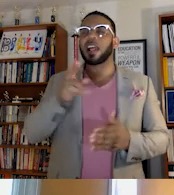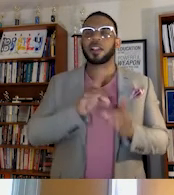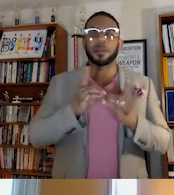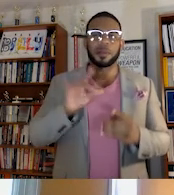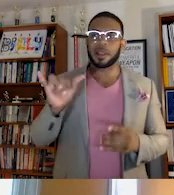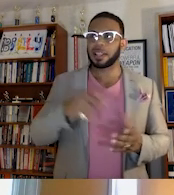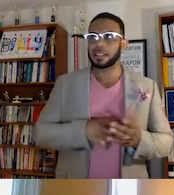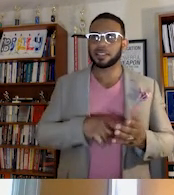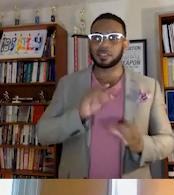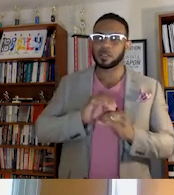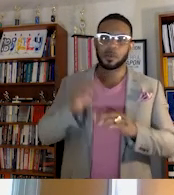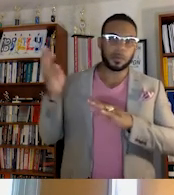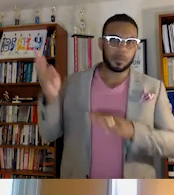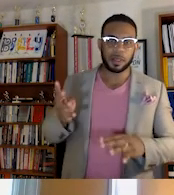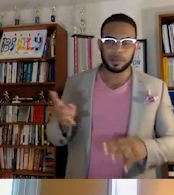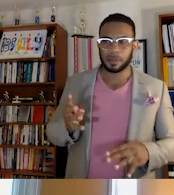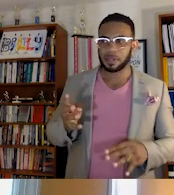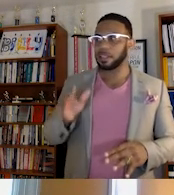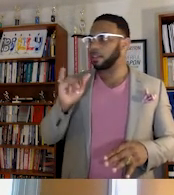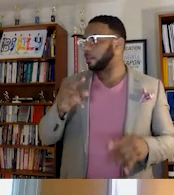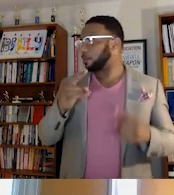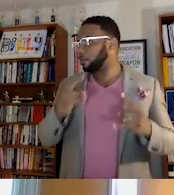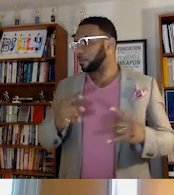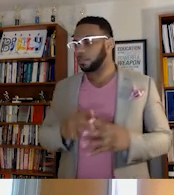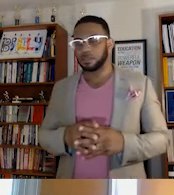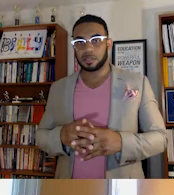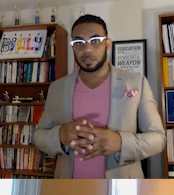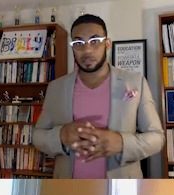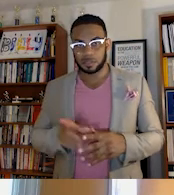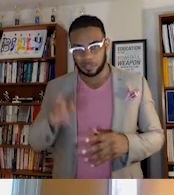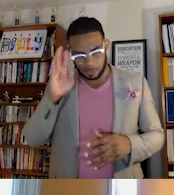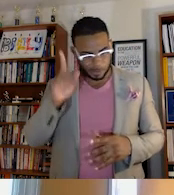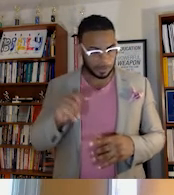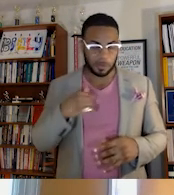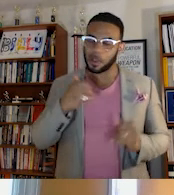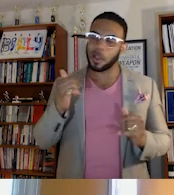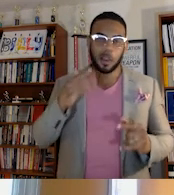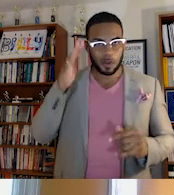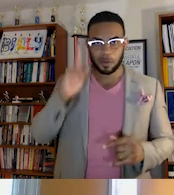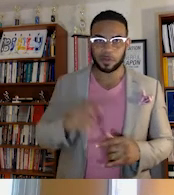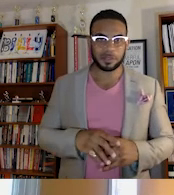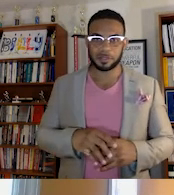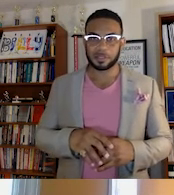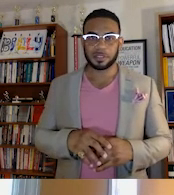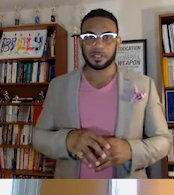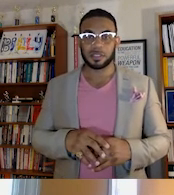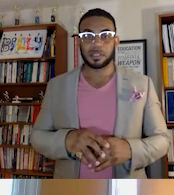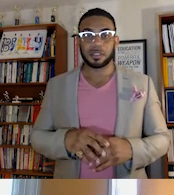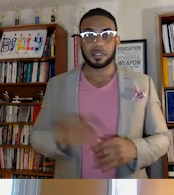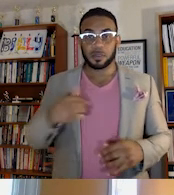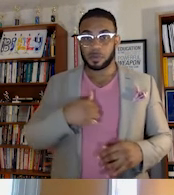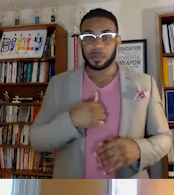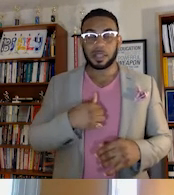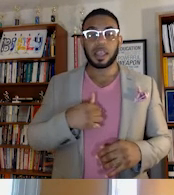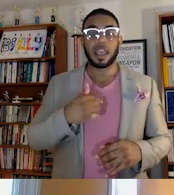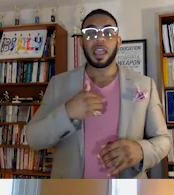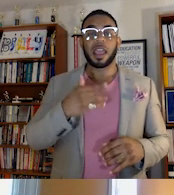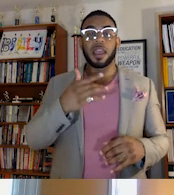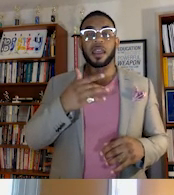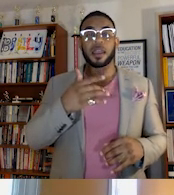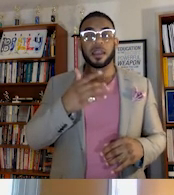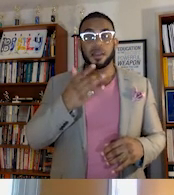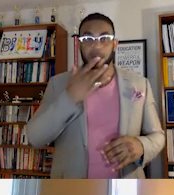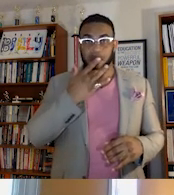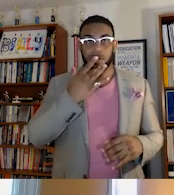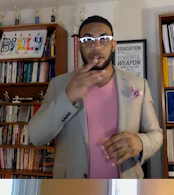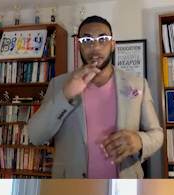departments like there's no pipeline. That's bull. We know it. We all know it, right? So me, I